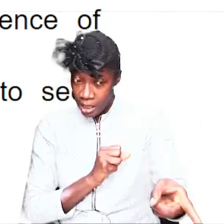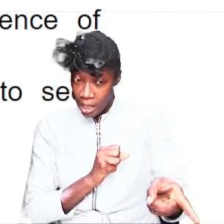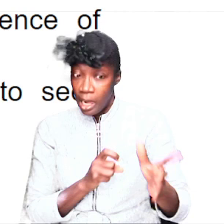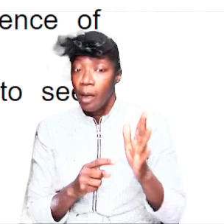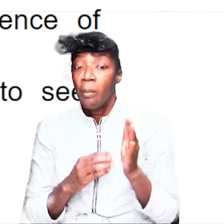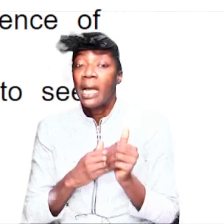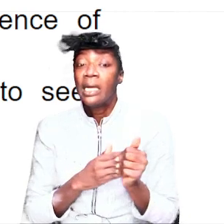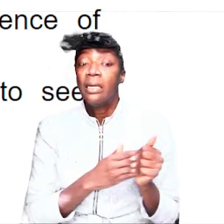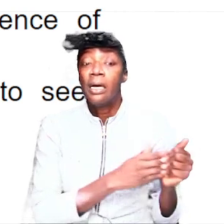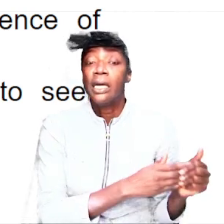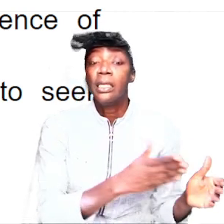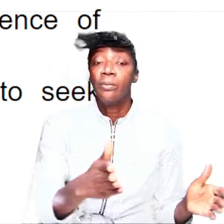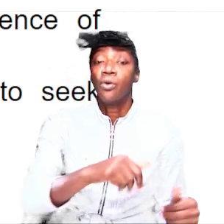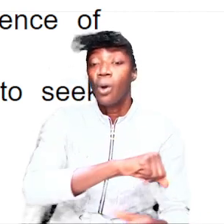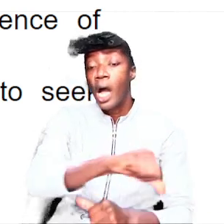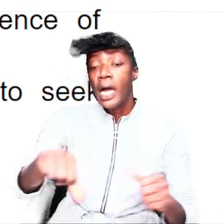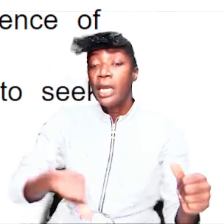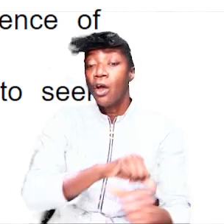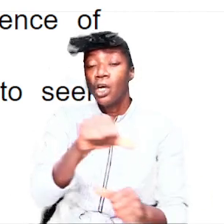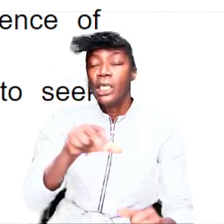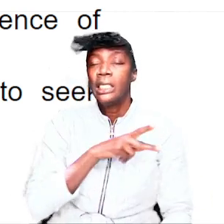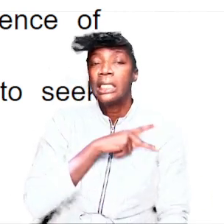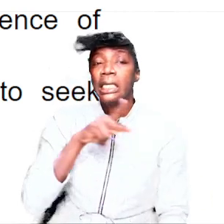to anoint King